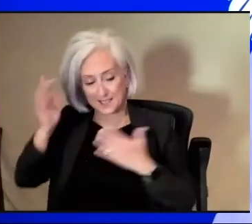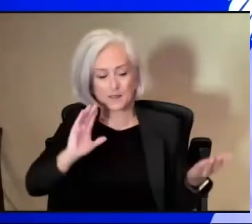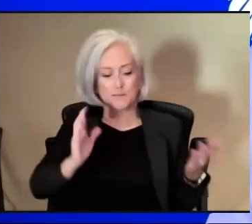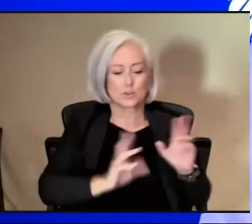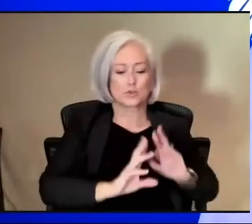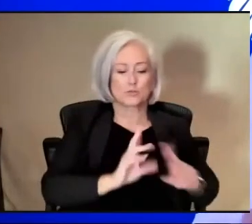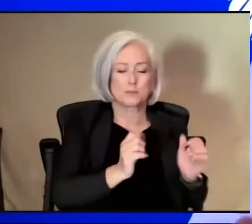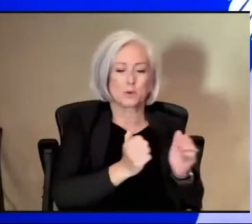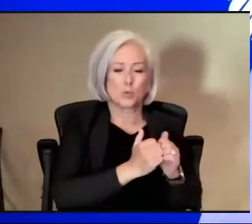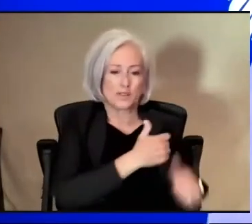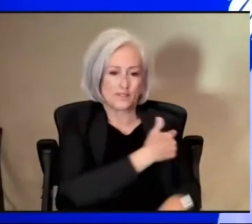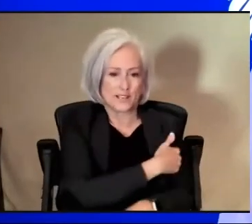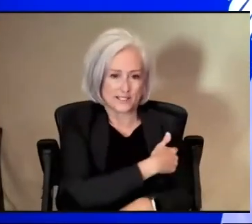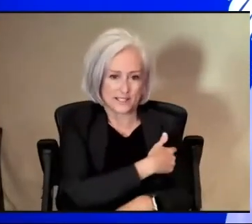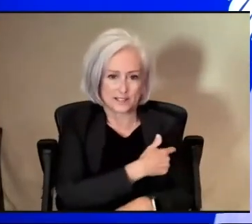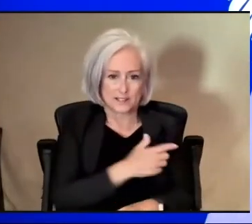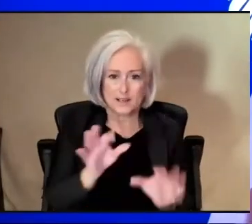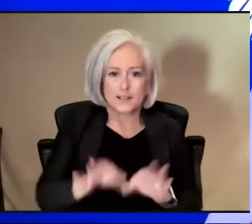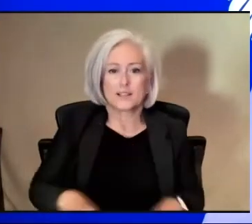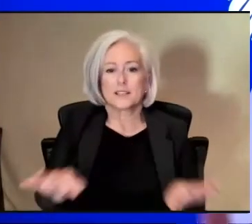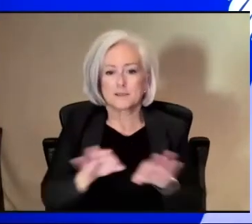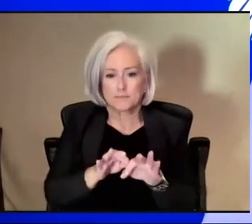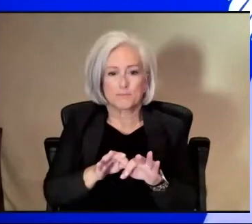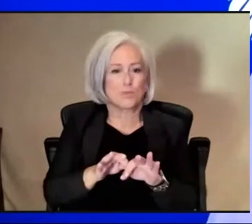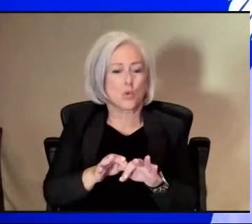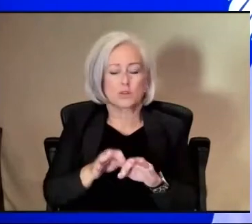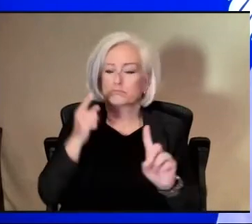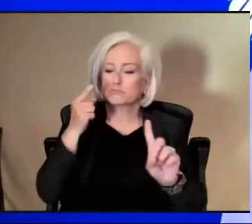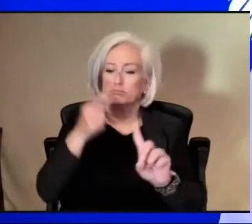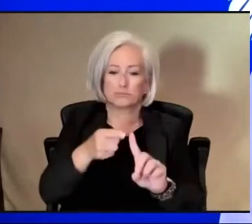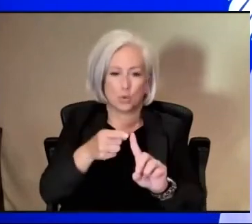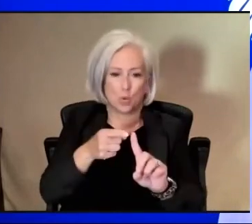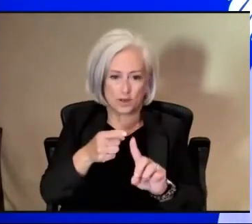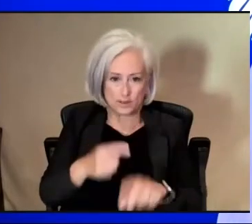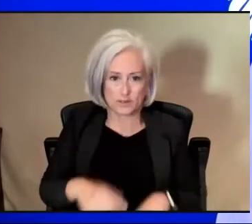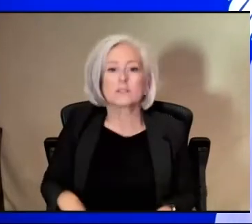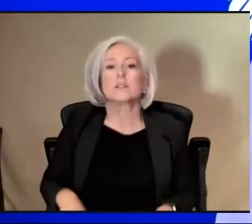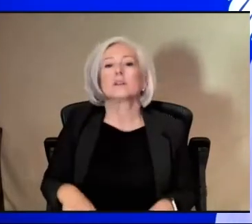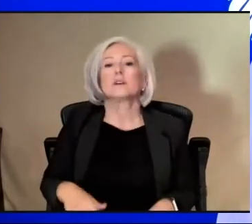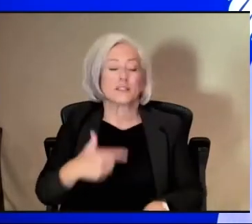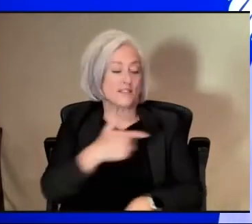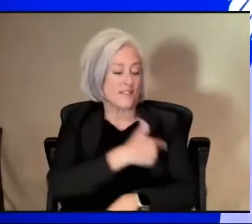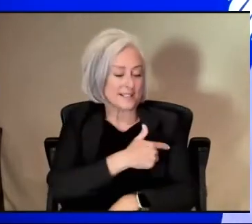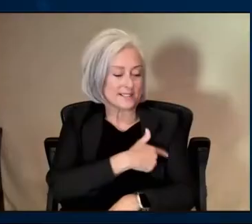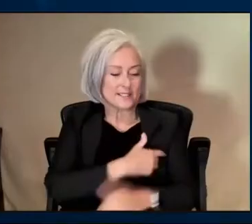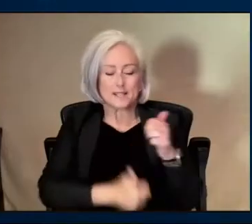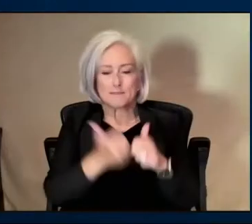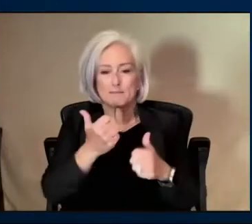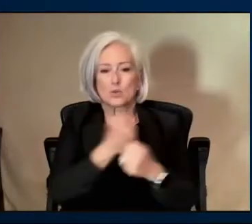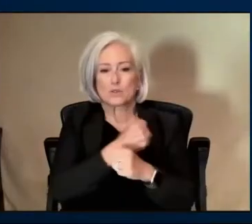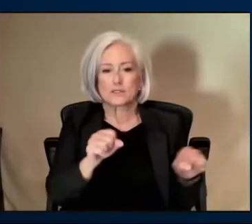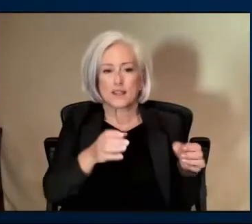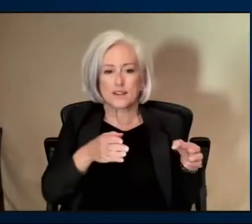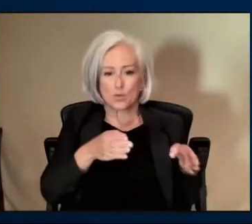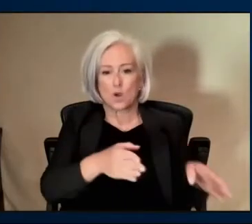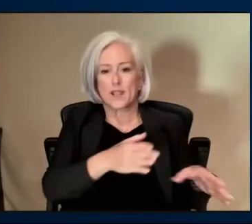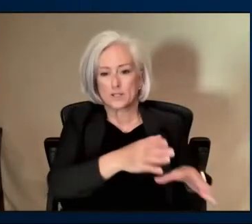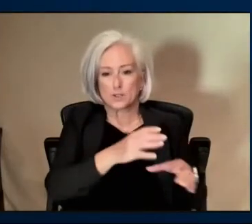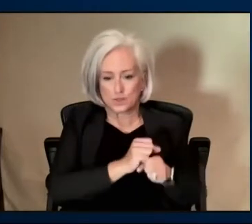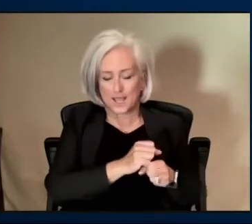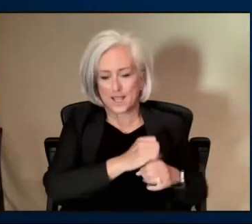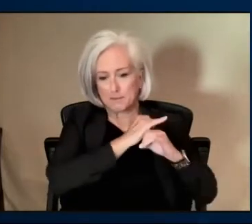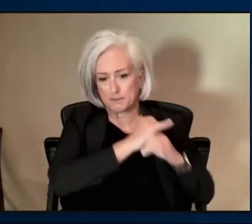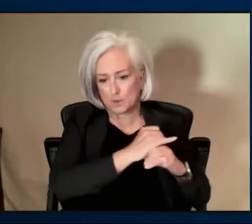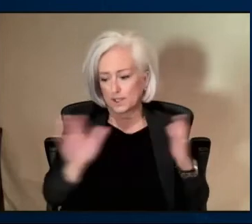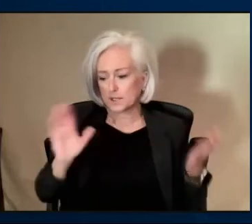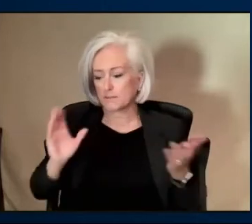The infection versus the vaccination, and the vaccination continues to be the safest way to gain that immunity. The other